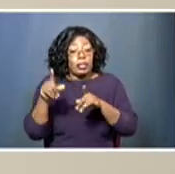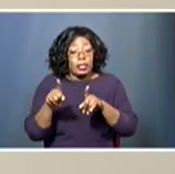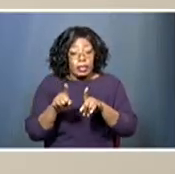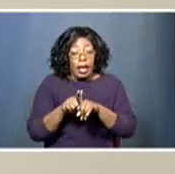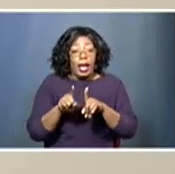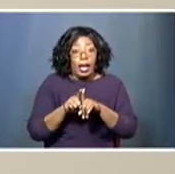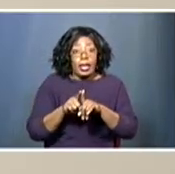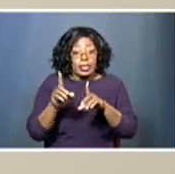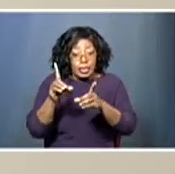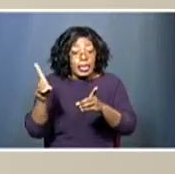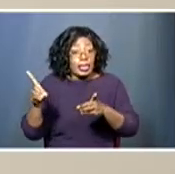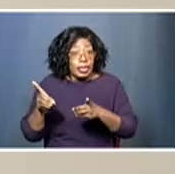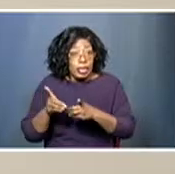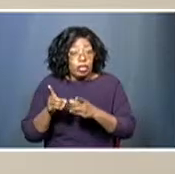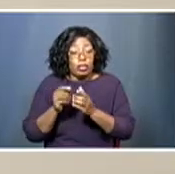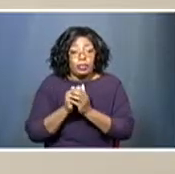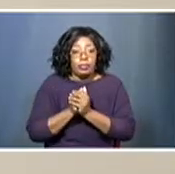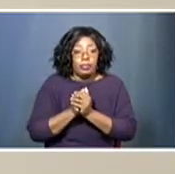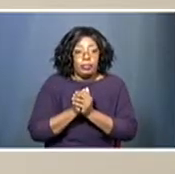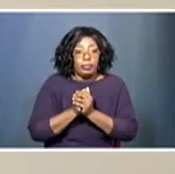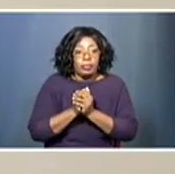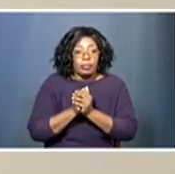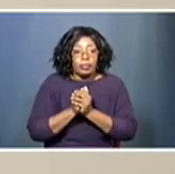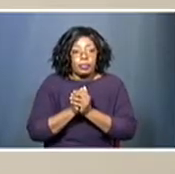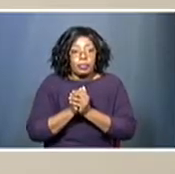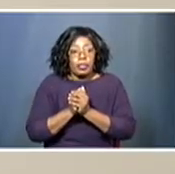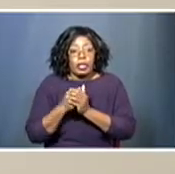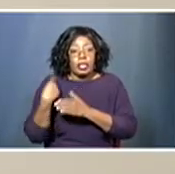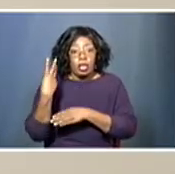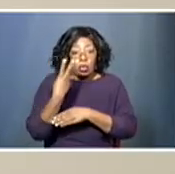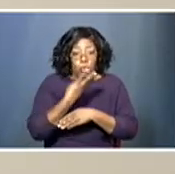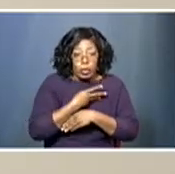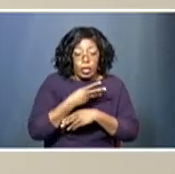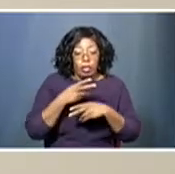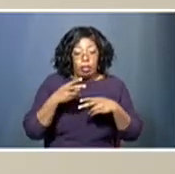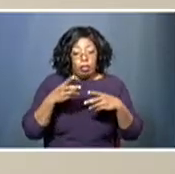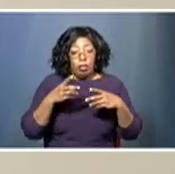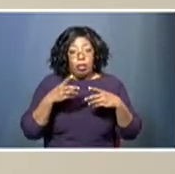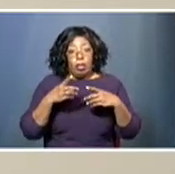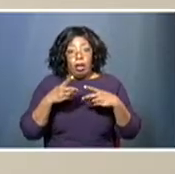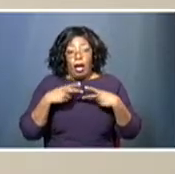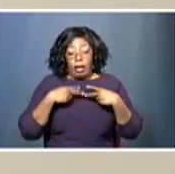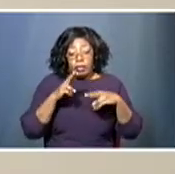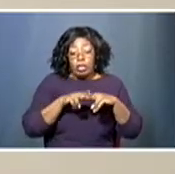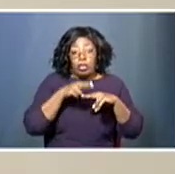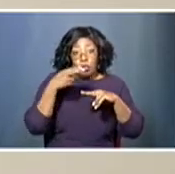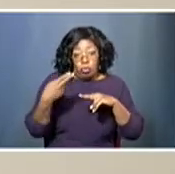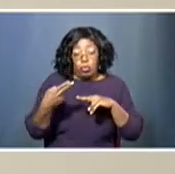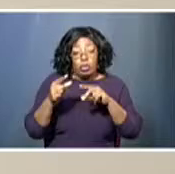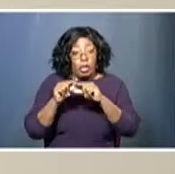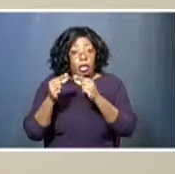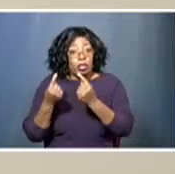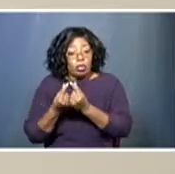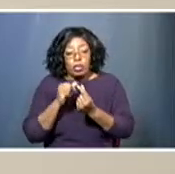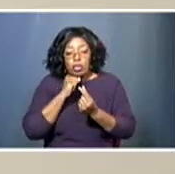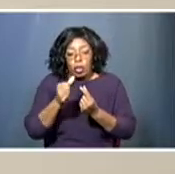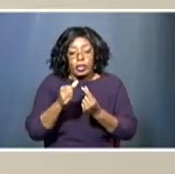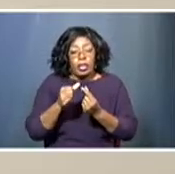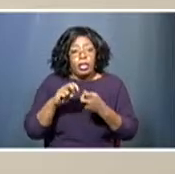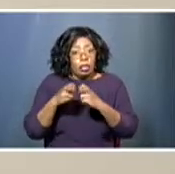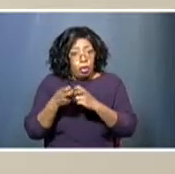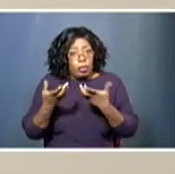patriot. And we did, in fact, cut the delegation down, but that's not the issue here. The issue